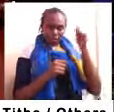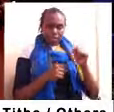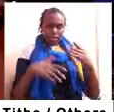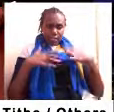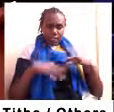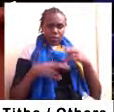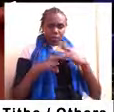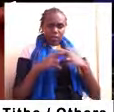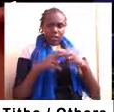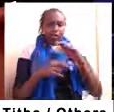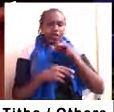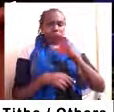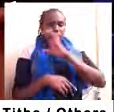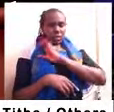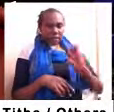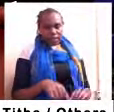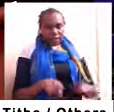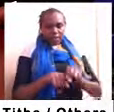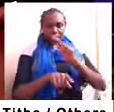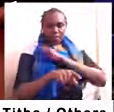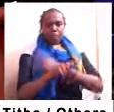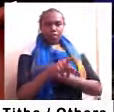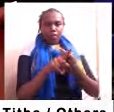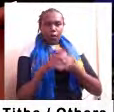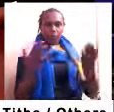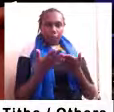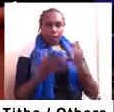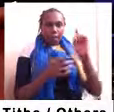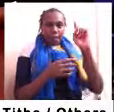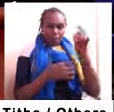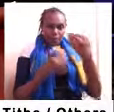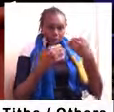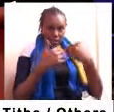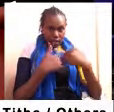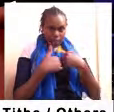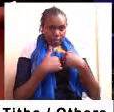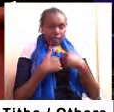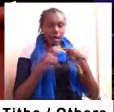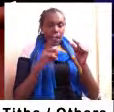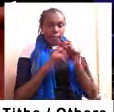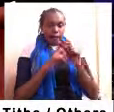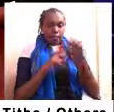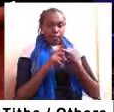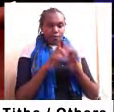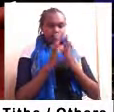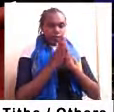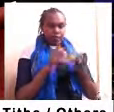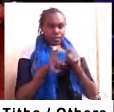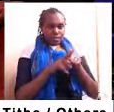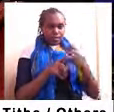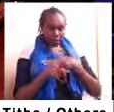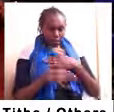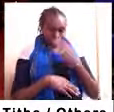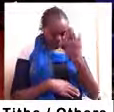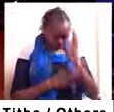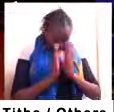is knowing this person called Antichrist and where his power comes from, first we'll have a word of prayer from our sister.